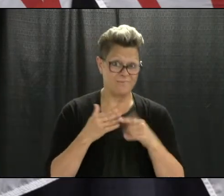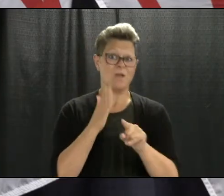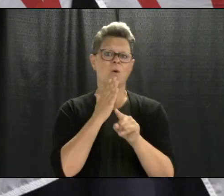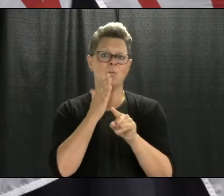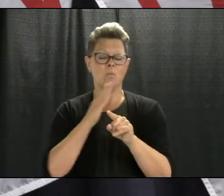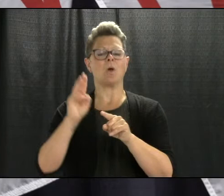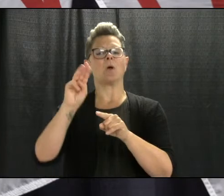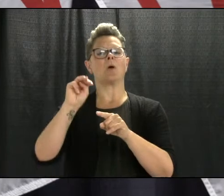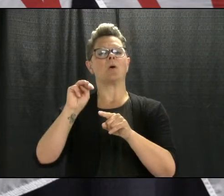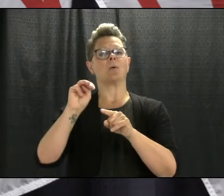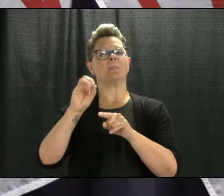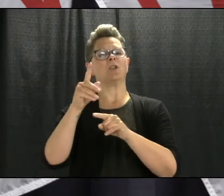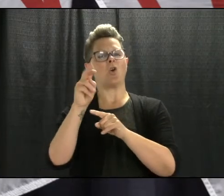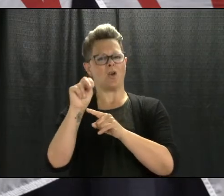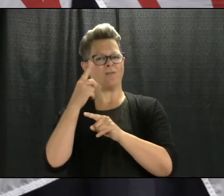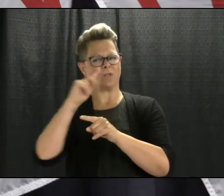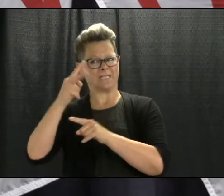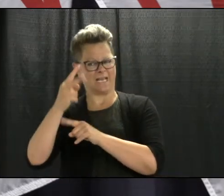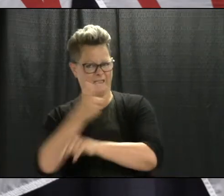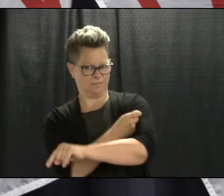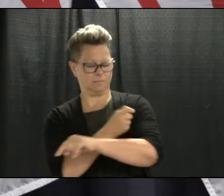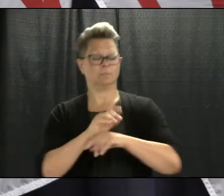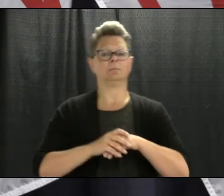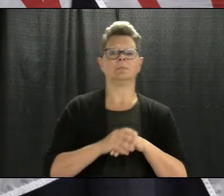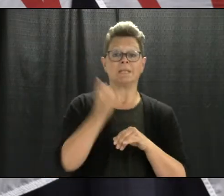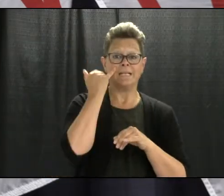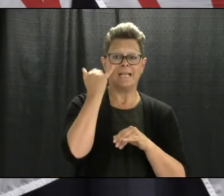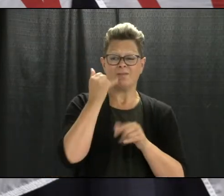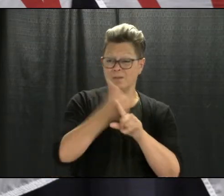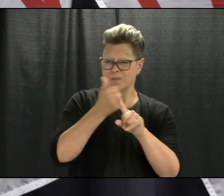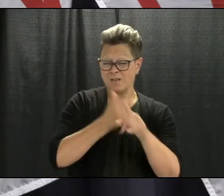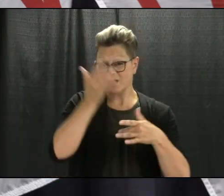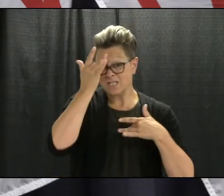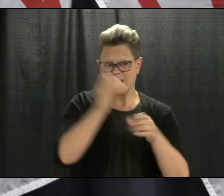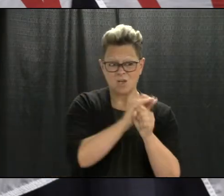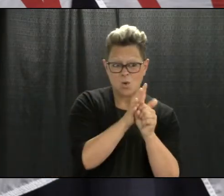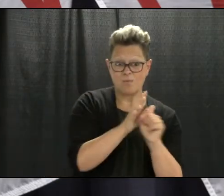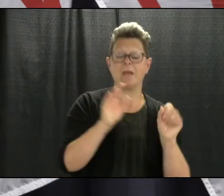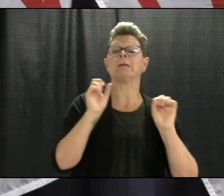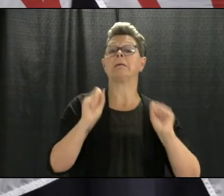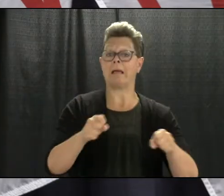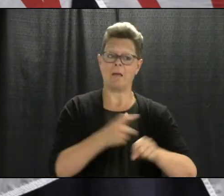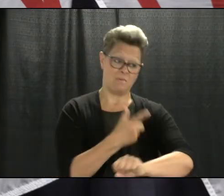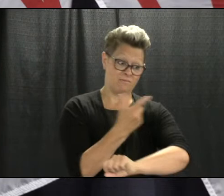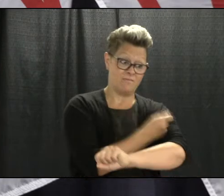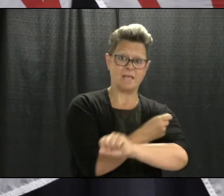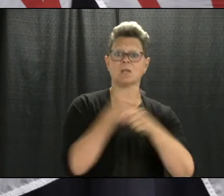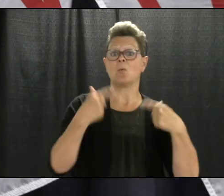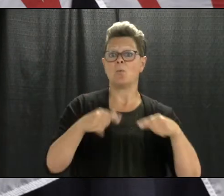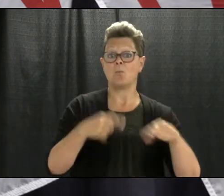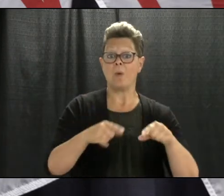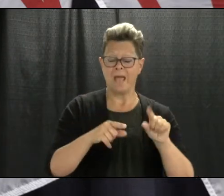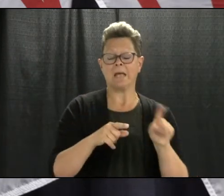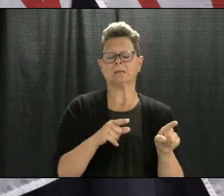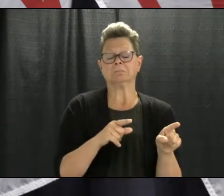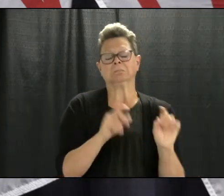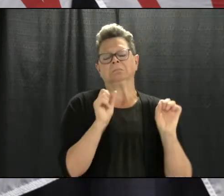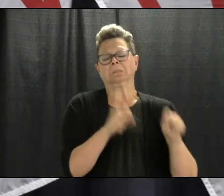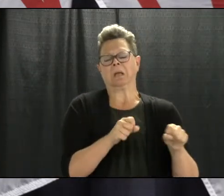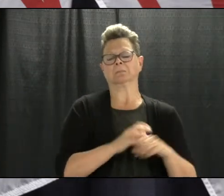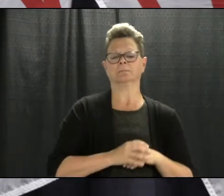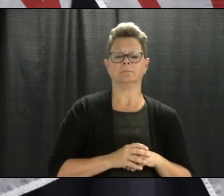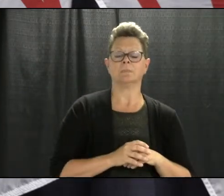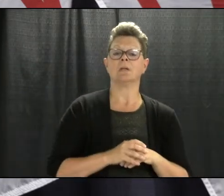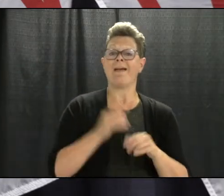second dose. If your child has had a COVID-19 infection, they may be vaccinated when they are considered recovered. To help boost their